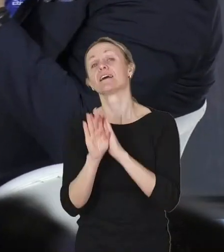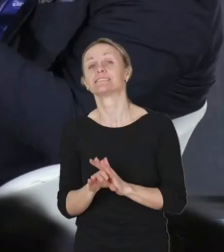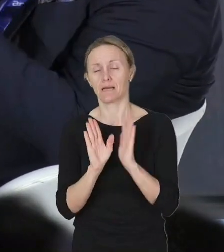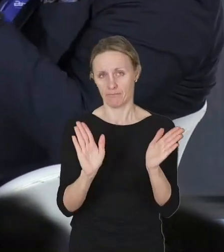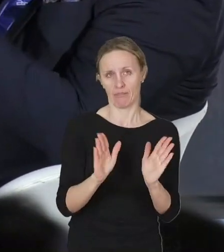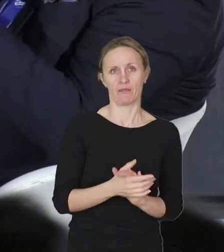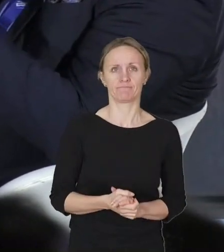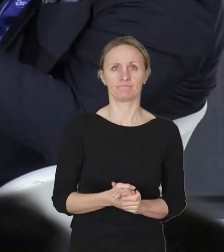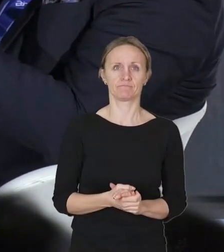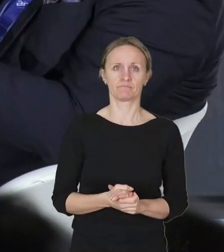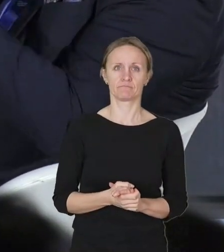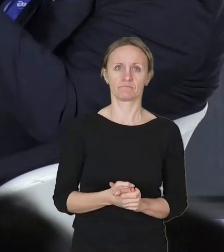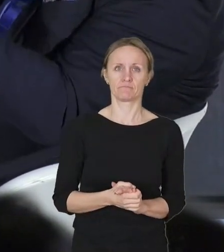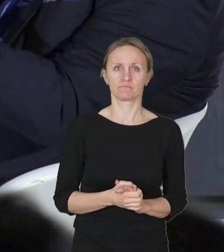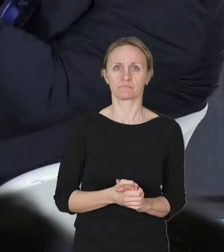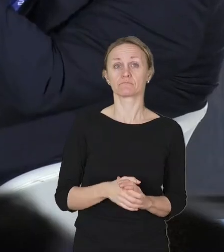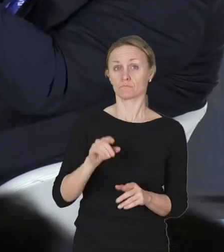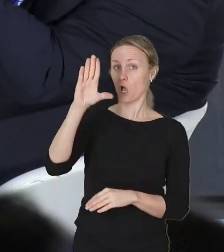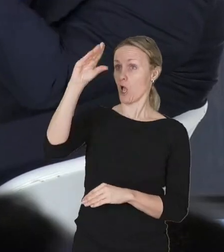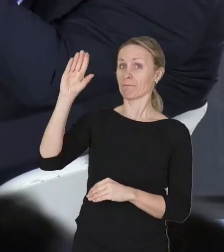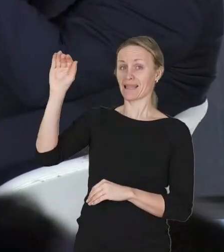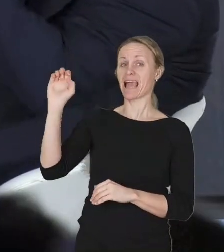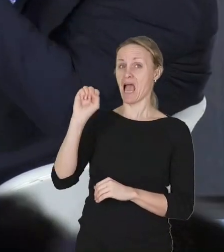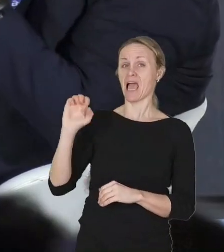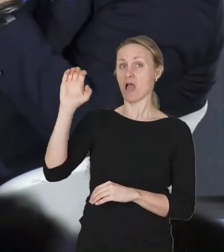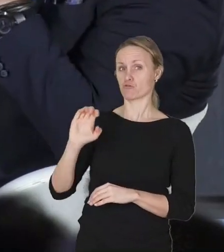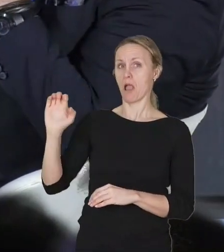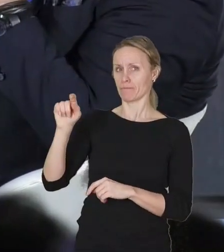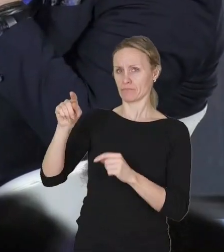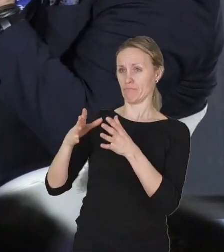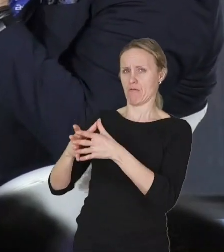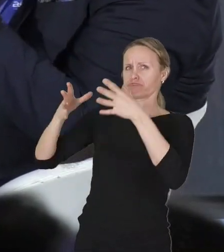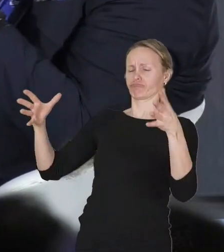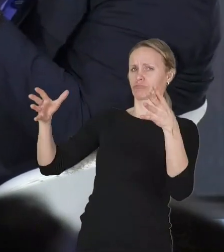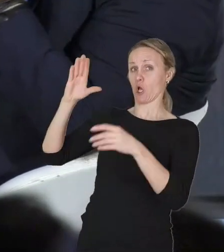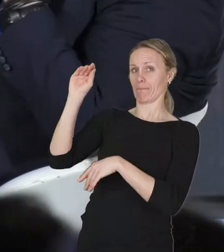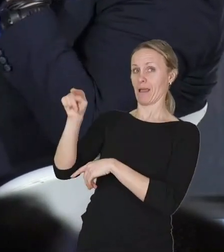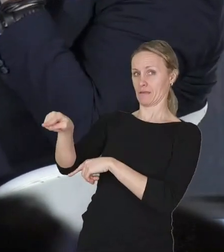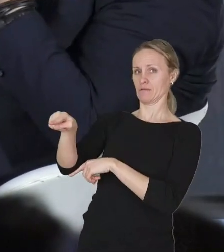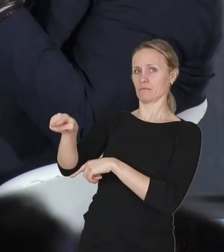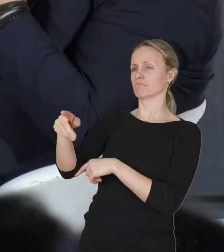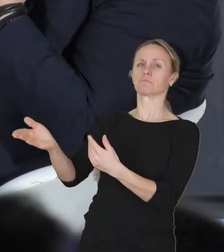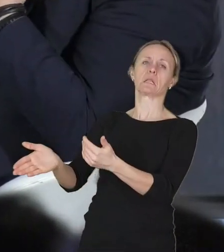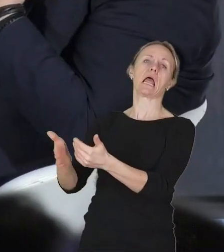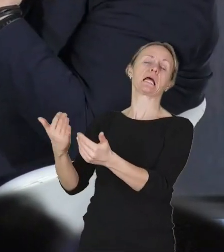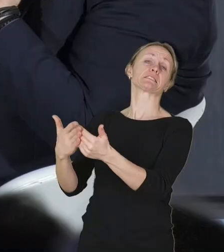to get access to public financing in Horizon and different other initiatives, because they